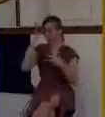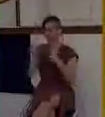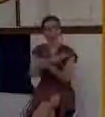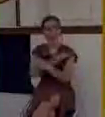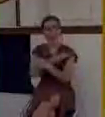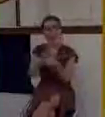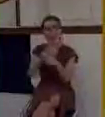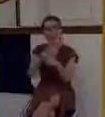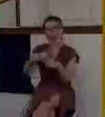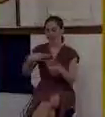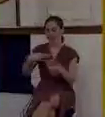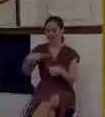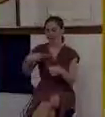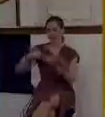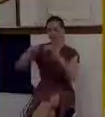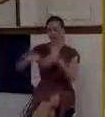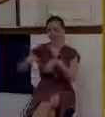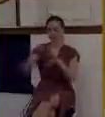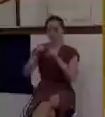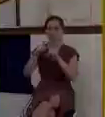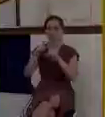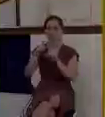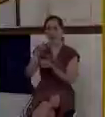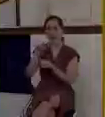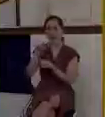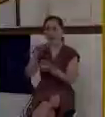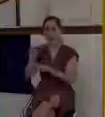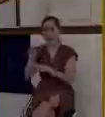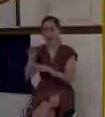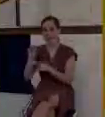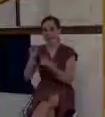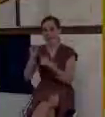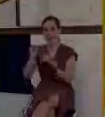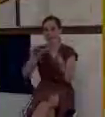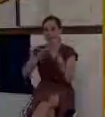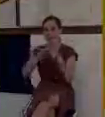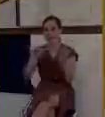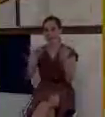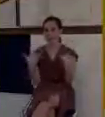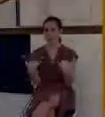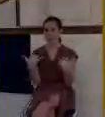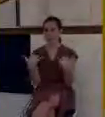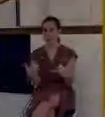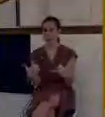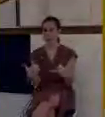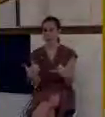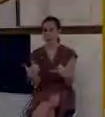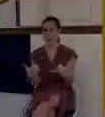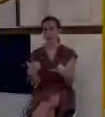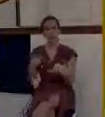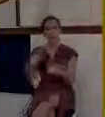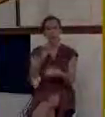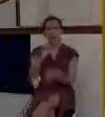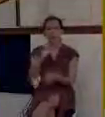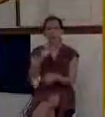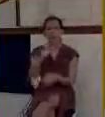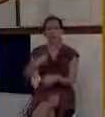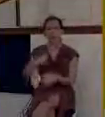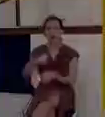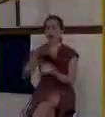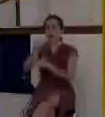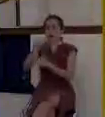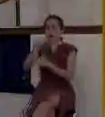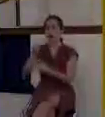I was the God of Abraham and Isaac and Jacob, but they're dead now. No, I am